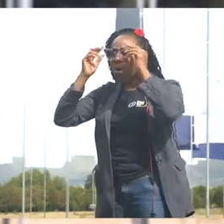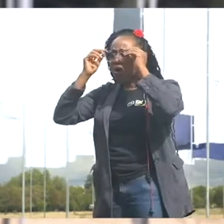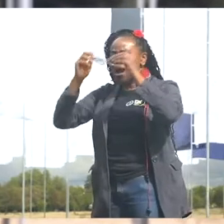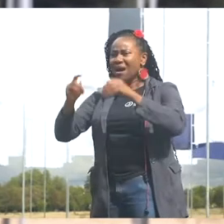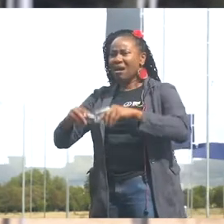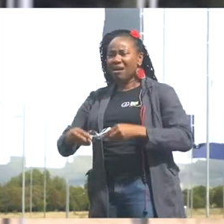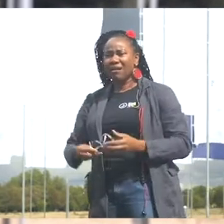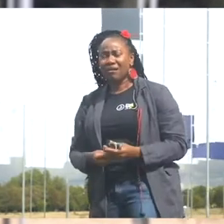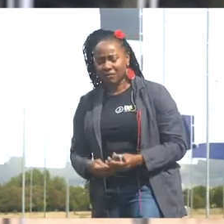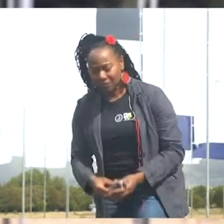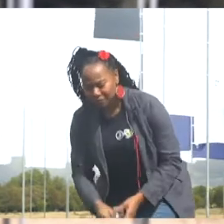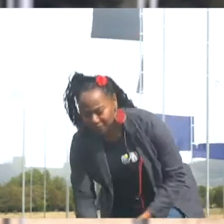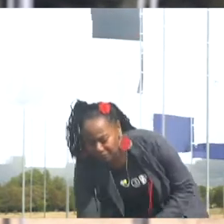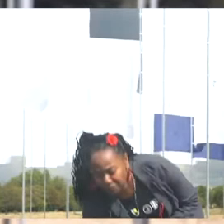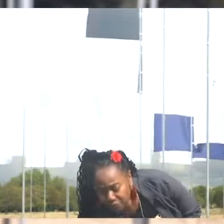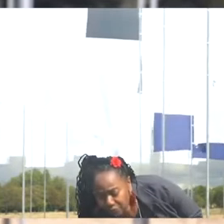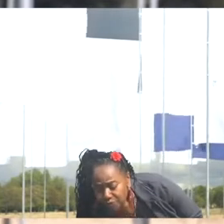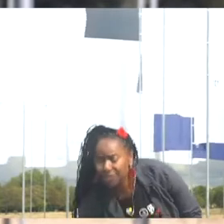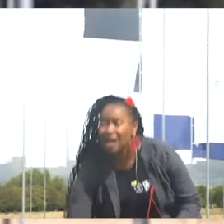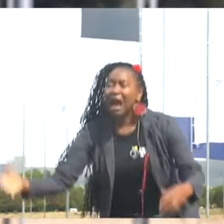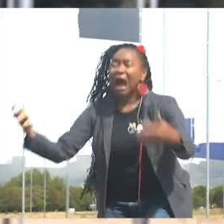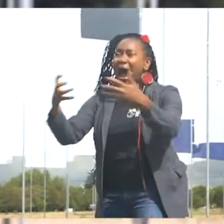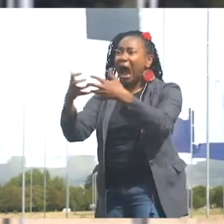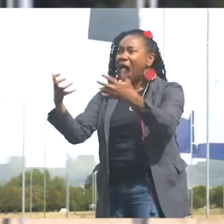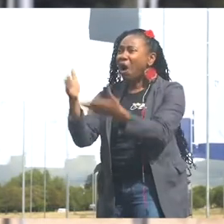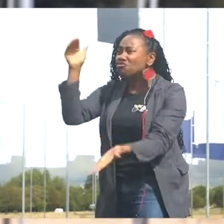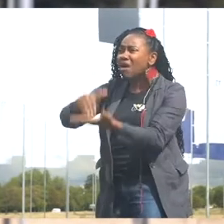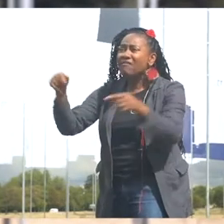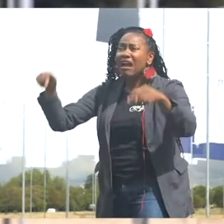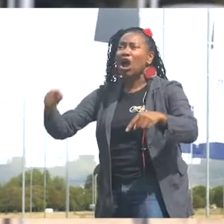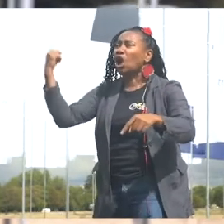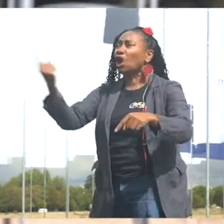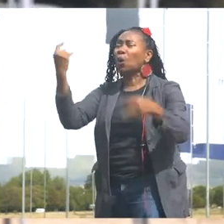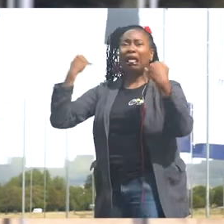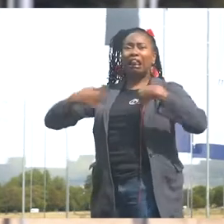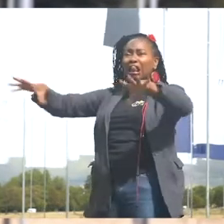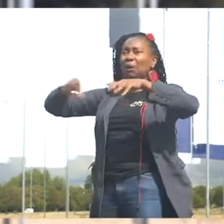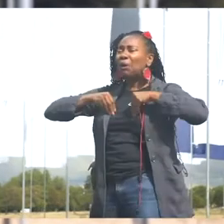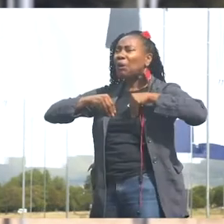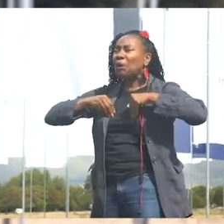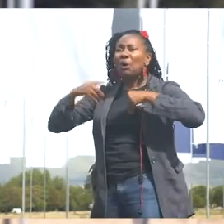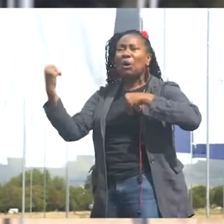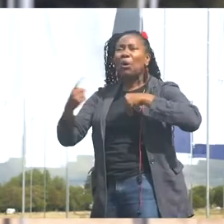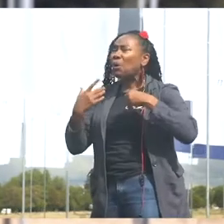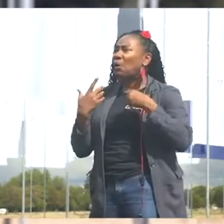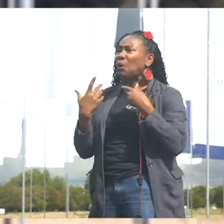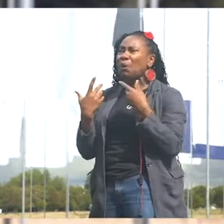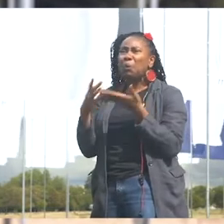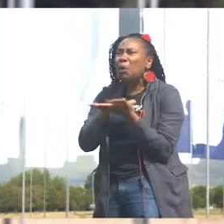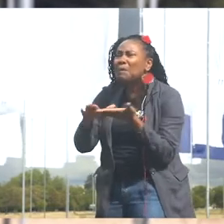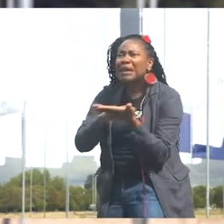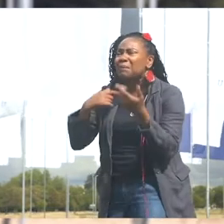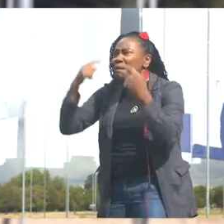How had it got here? Who had it? Who else was exposed? What did it all mean? Questions that kept spinning